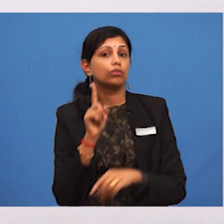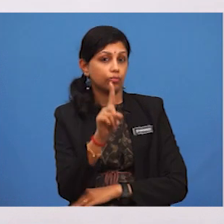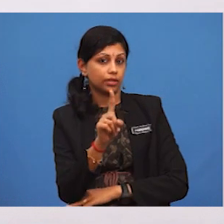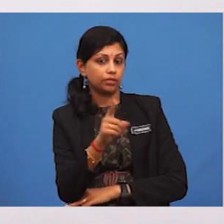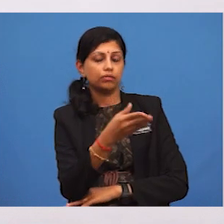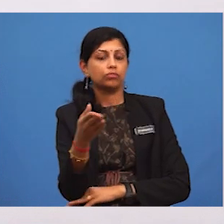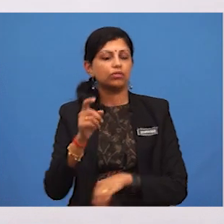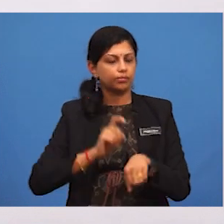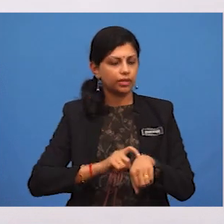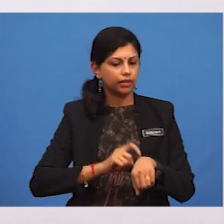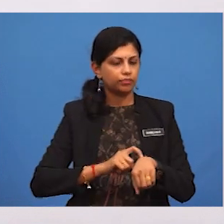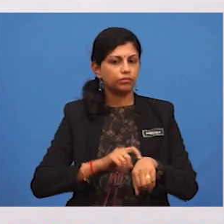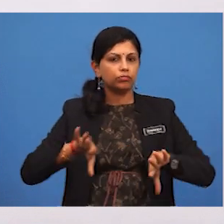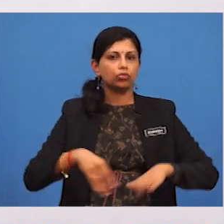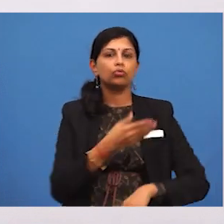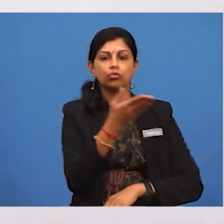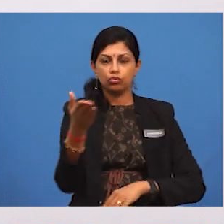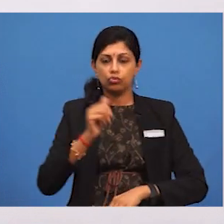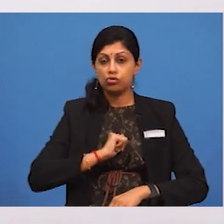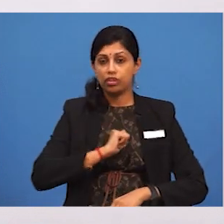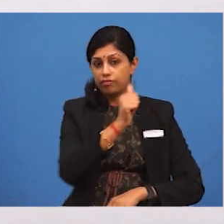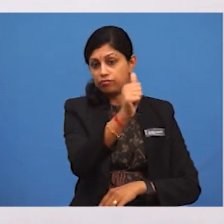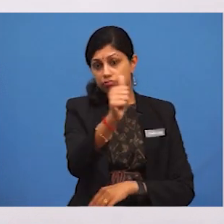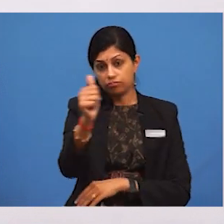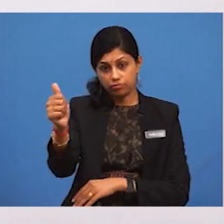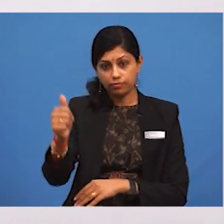some time. Okay, are you ready?